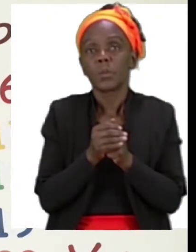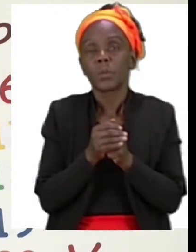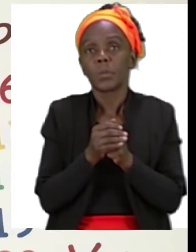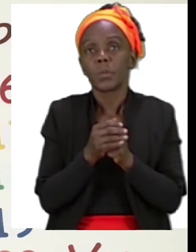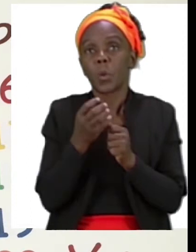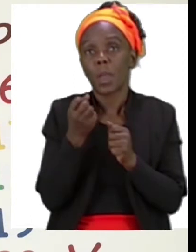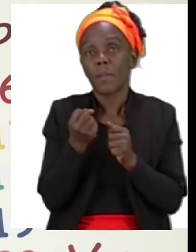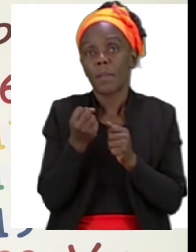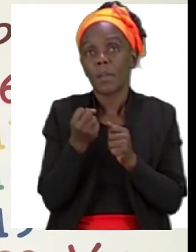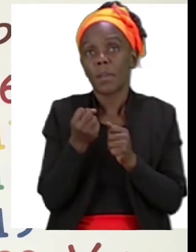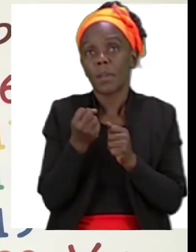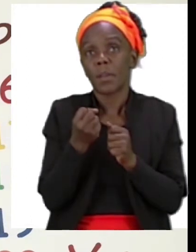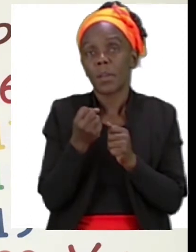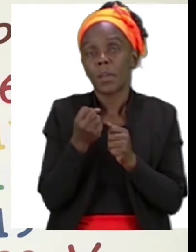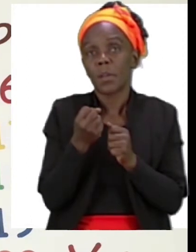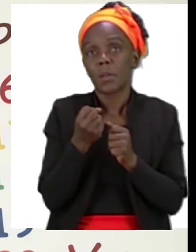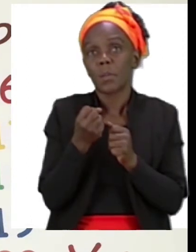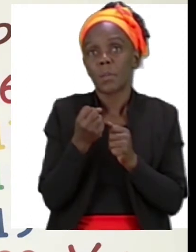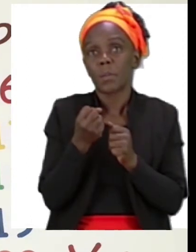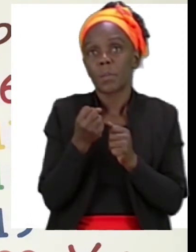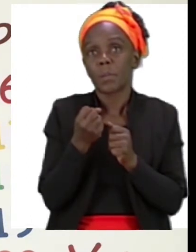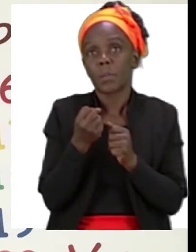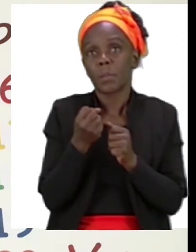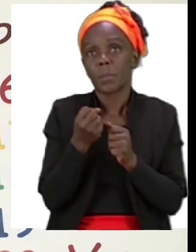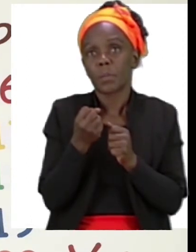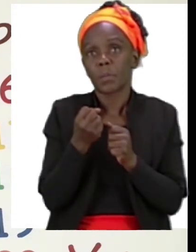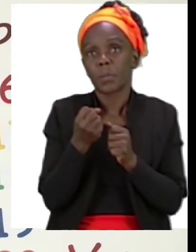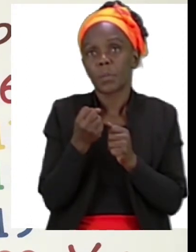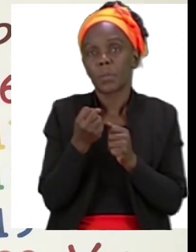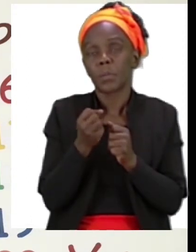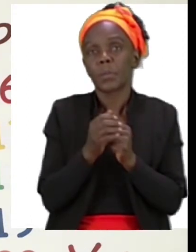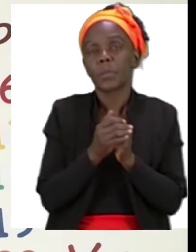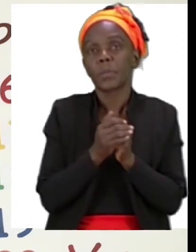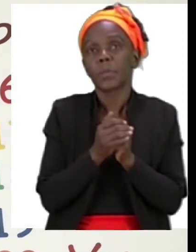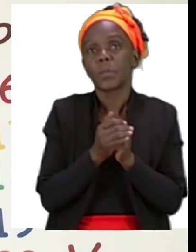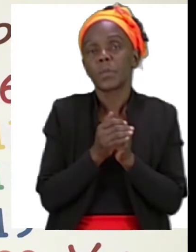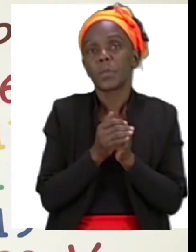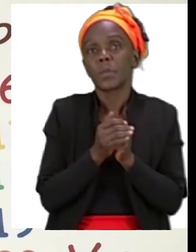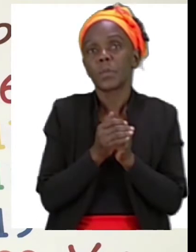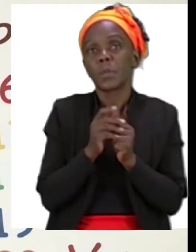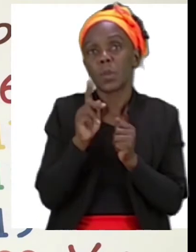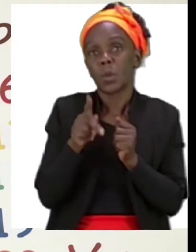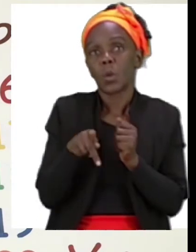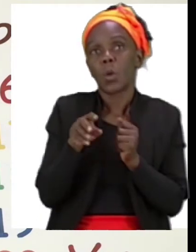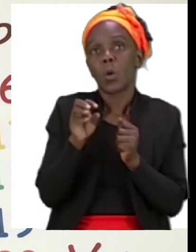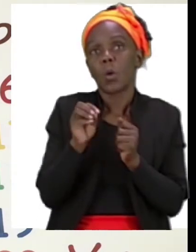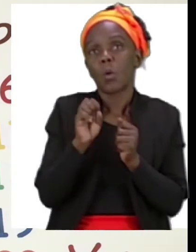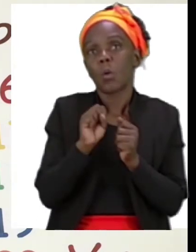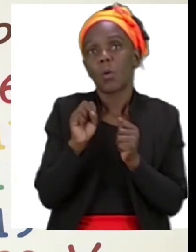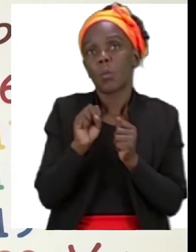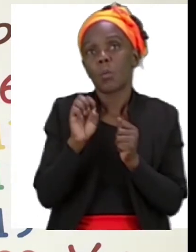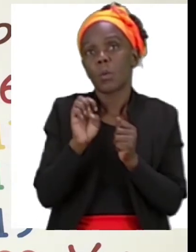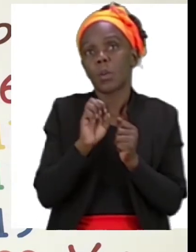but I want you to remember that a possessive pronoun shows ownership, meaning something belonging to